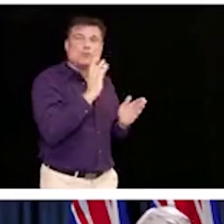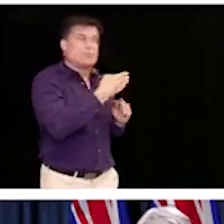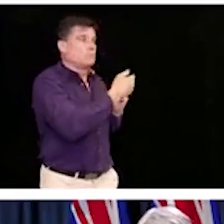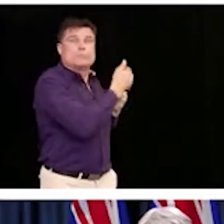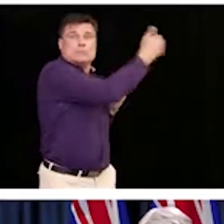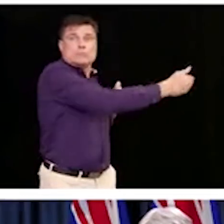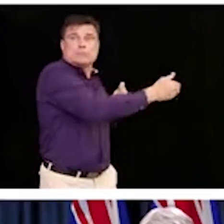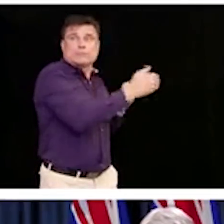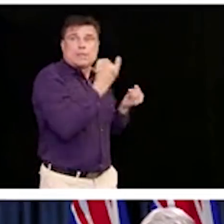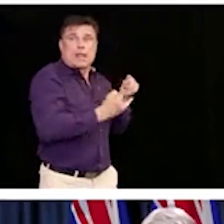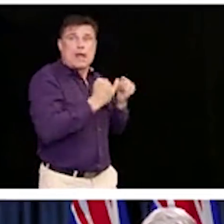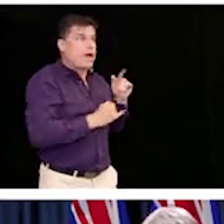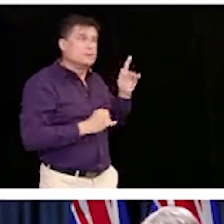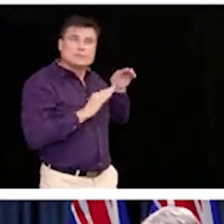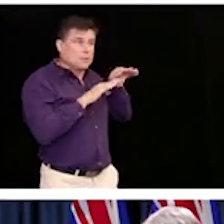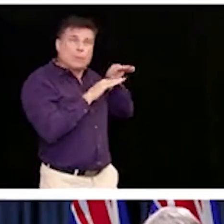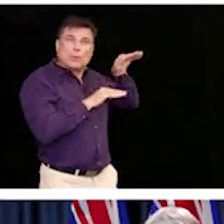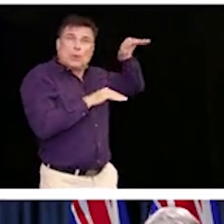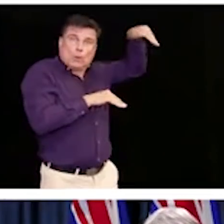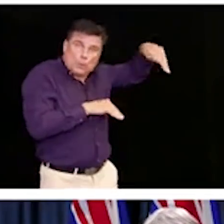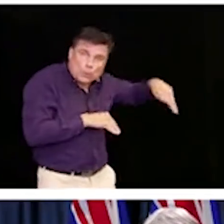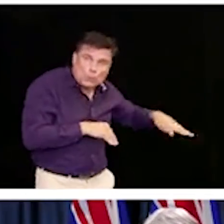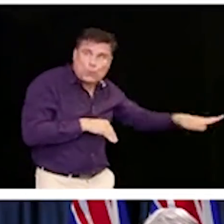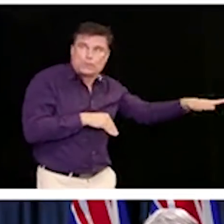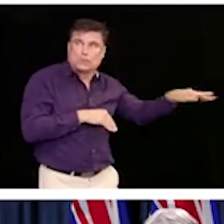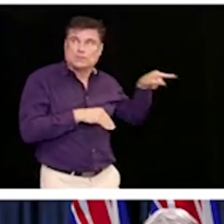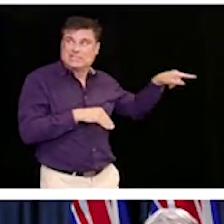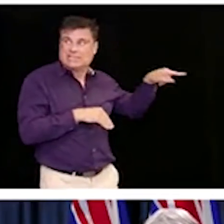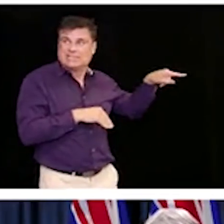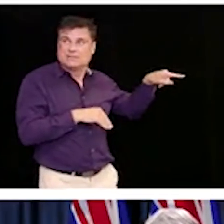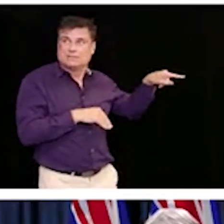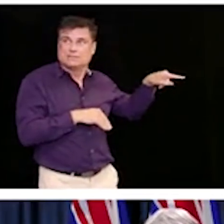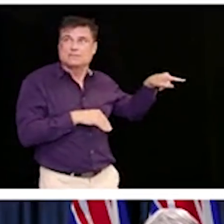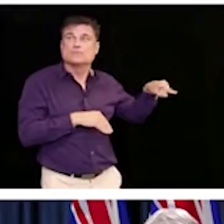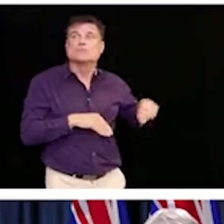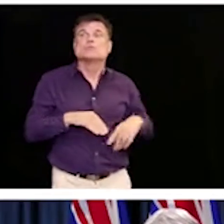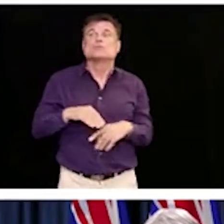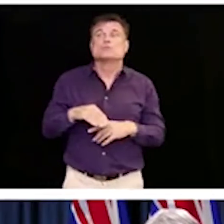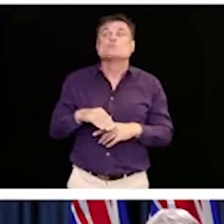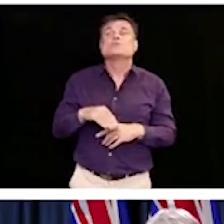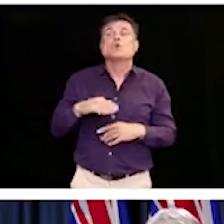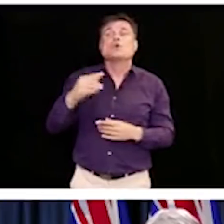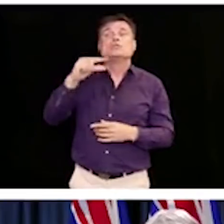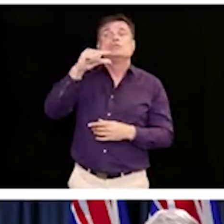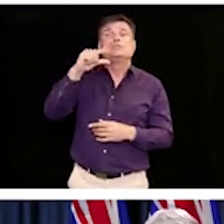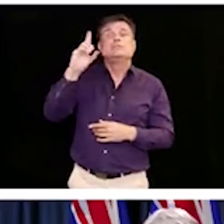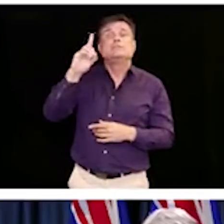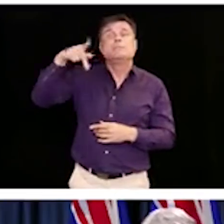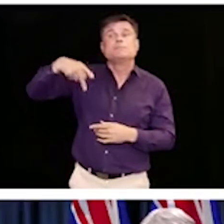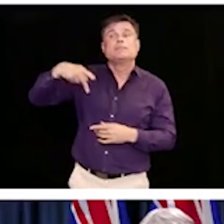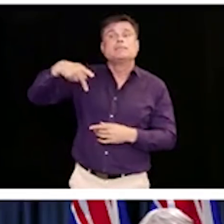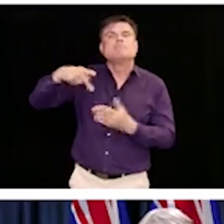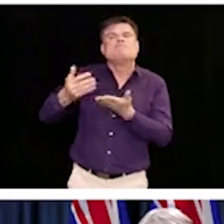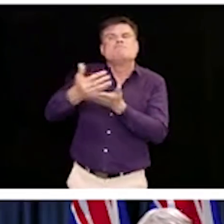the right-hand side. June projections call for real GDP growth forecasts of negative 6.6%